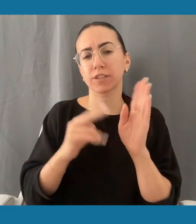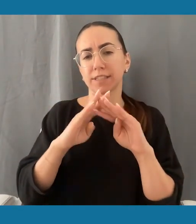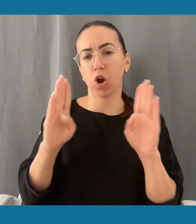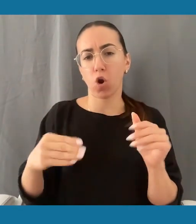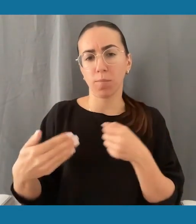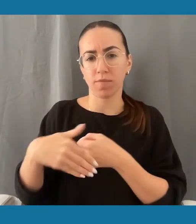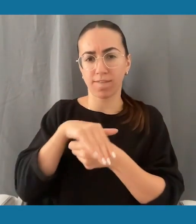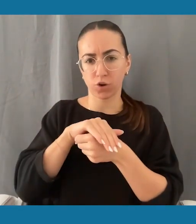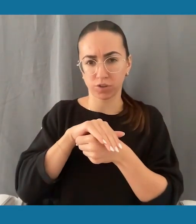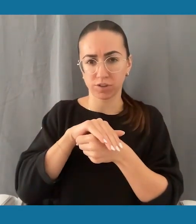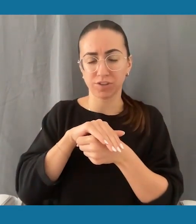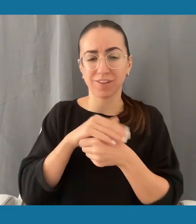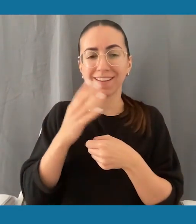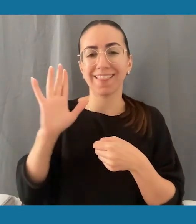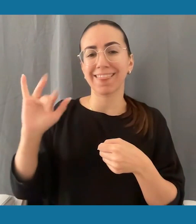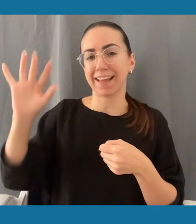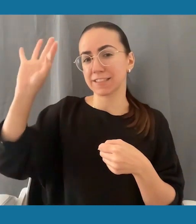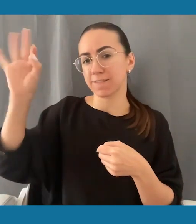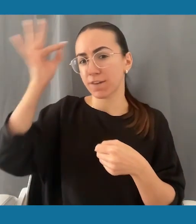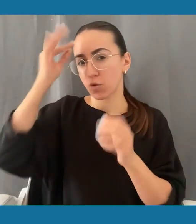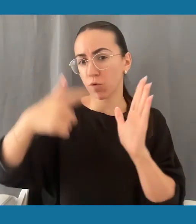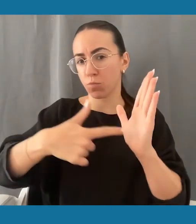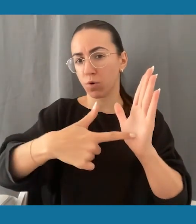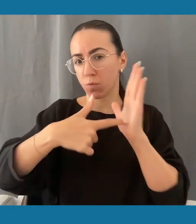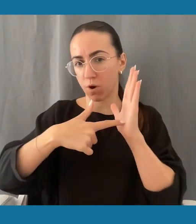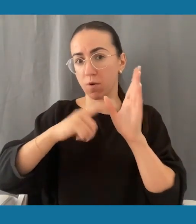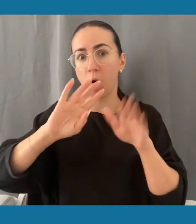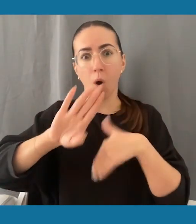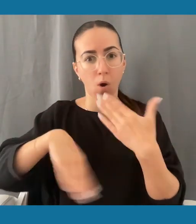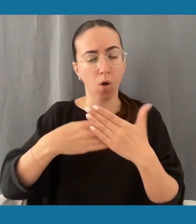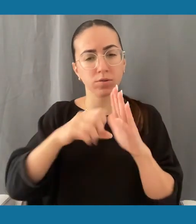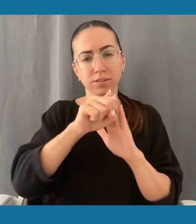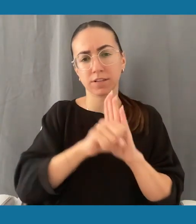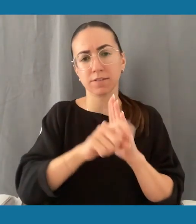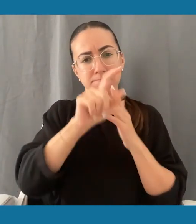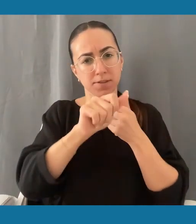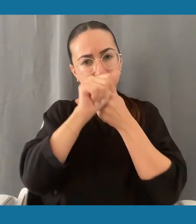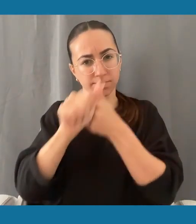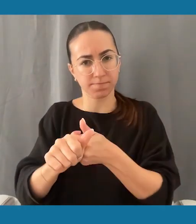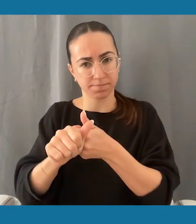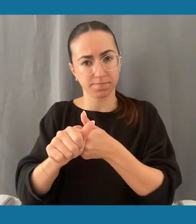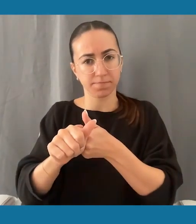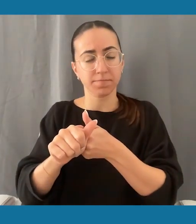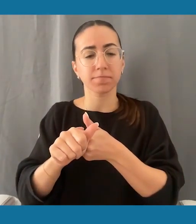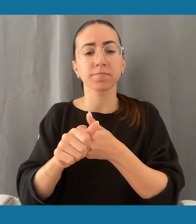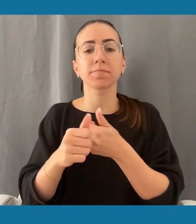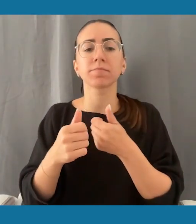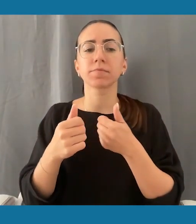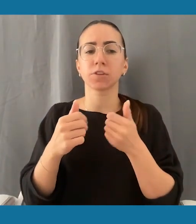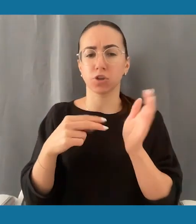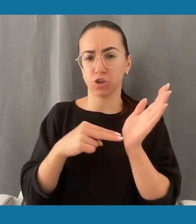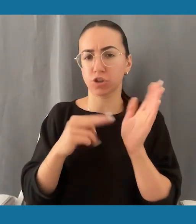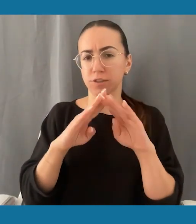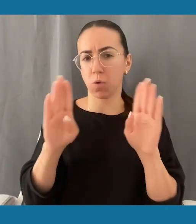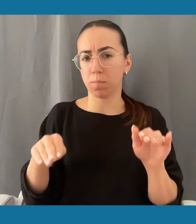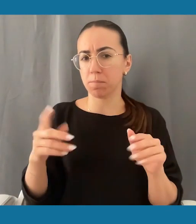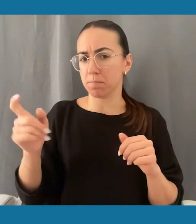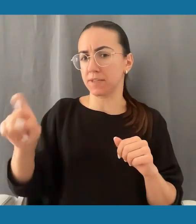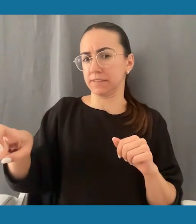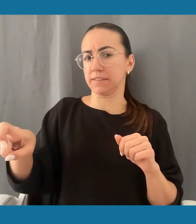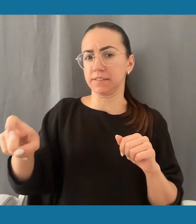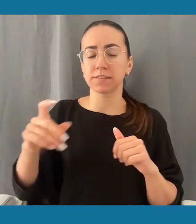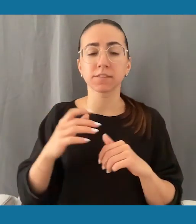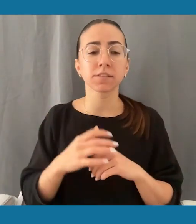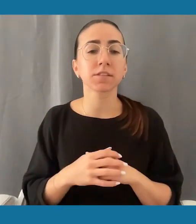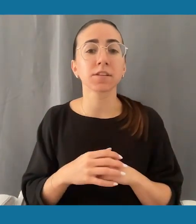this is a federal requirement that all states must cover nursing home care. But